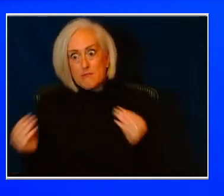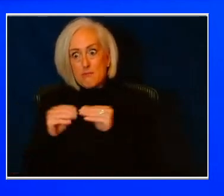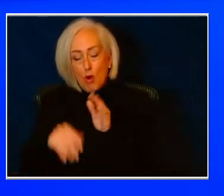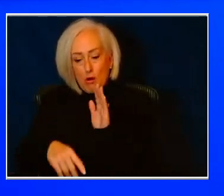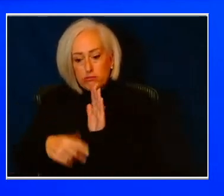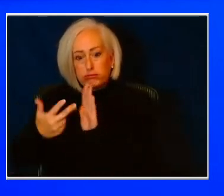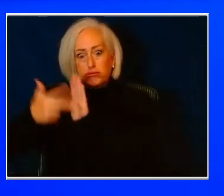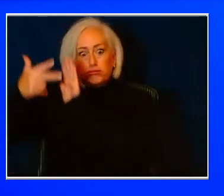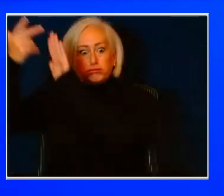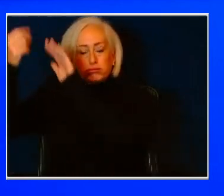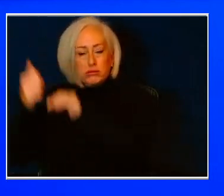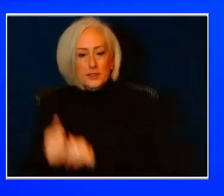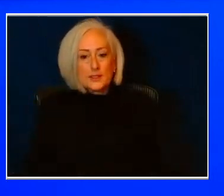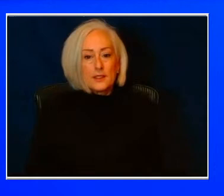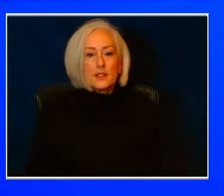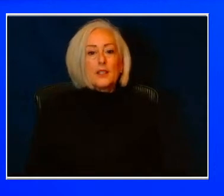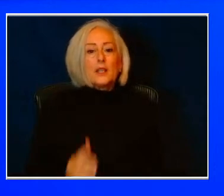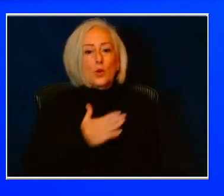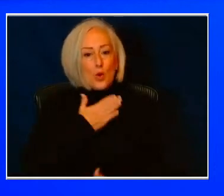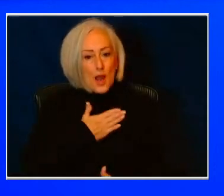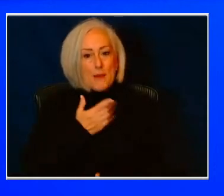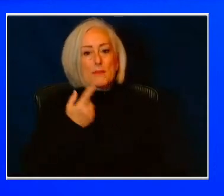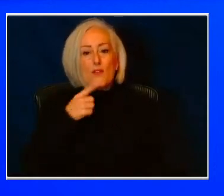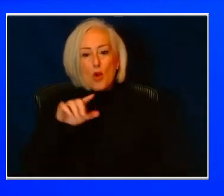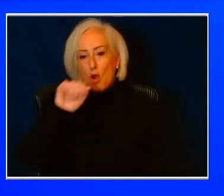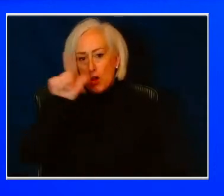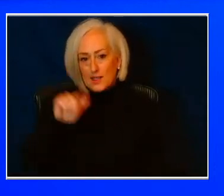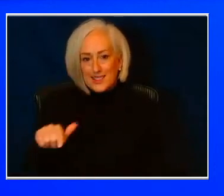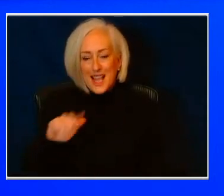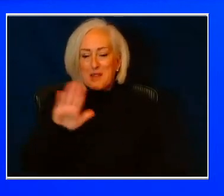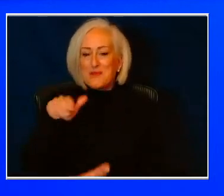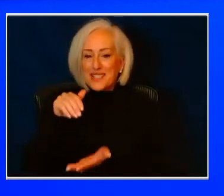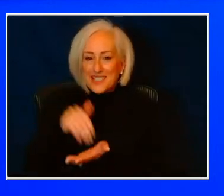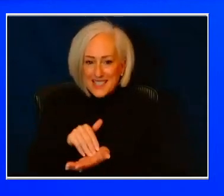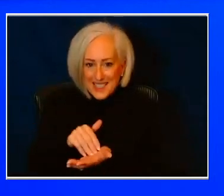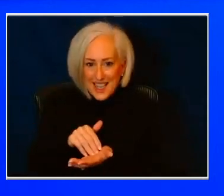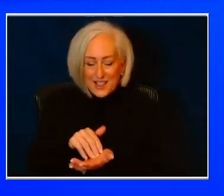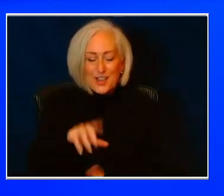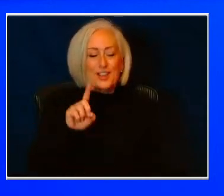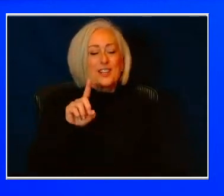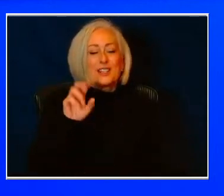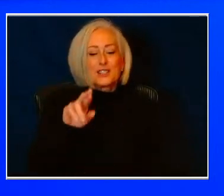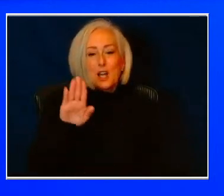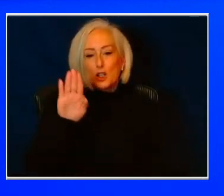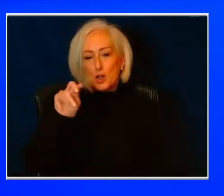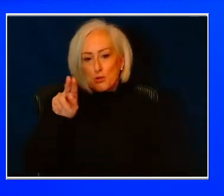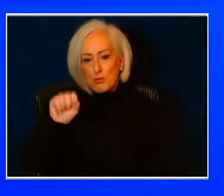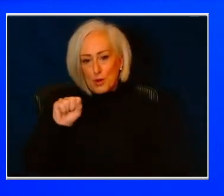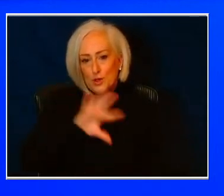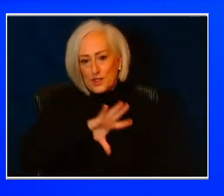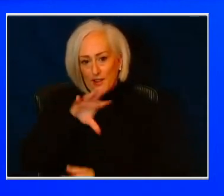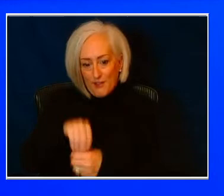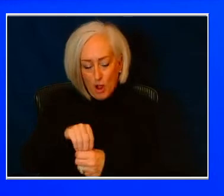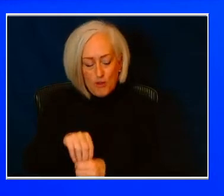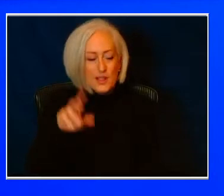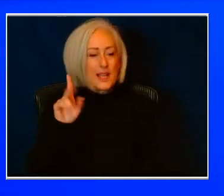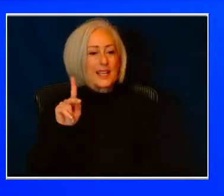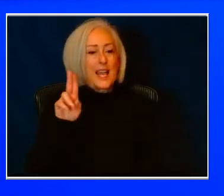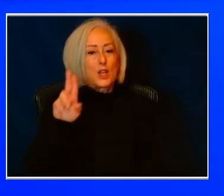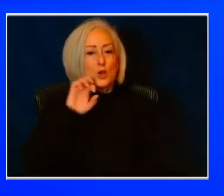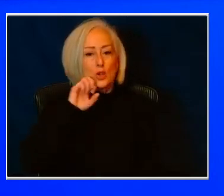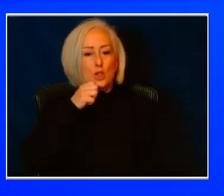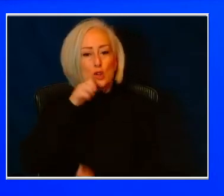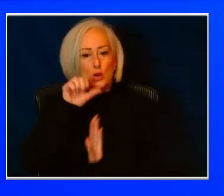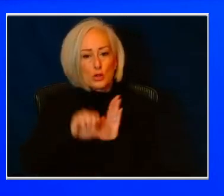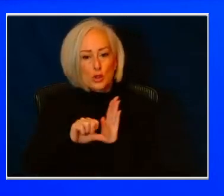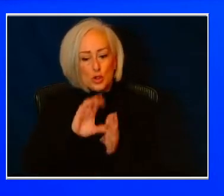very grateful to the, the Alzheimer's Center that Dr. Burns is part of, and KU Neurosurgery Department. When